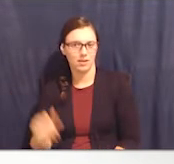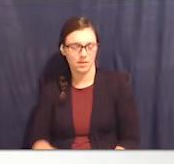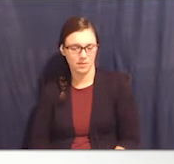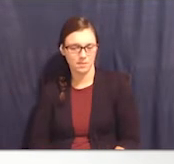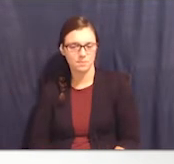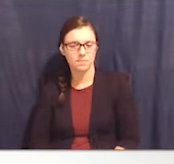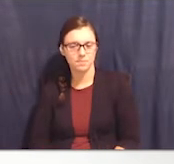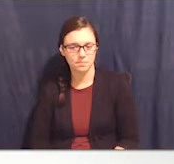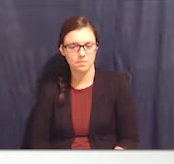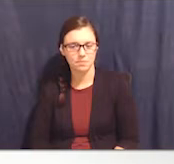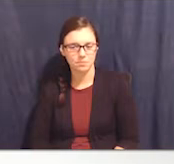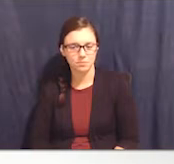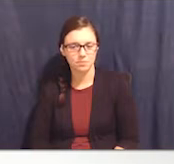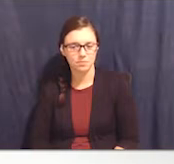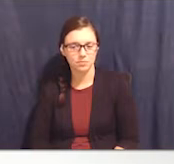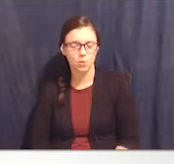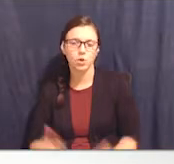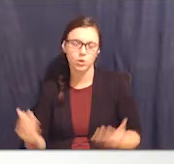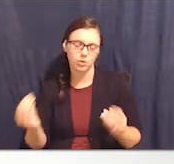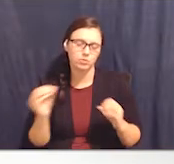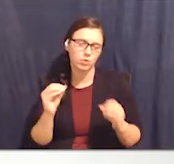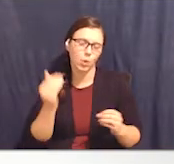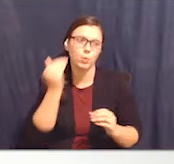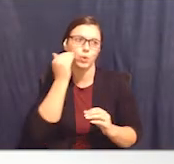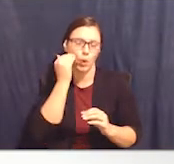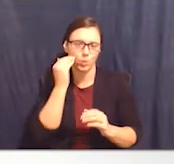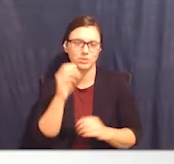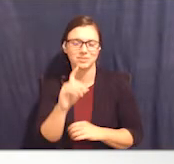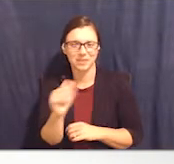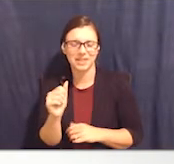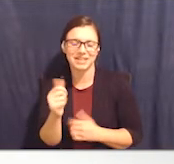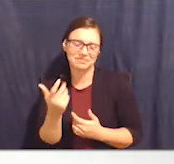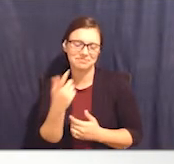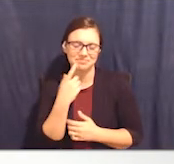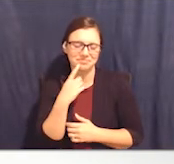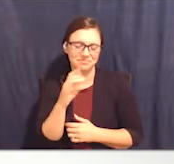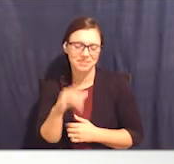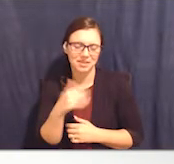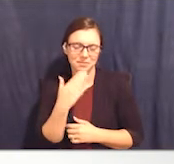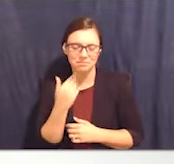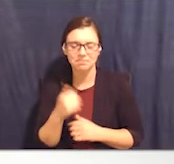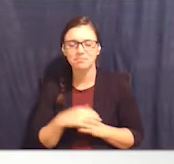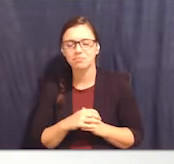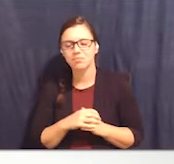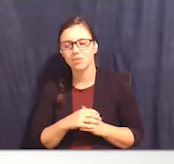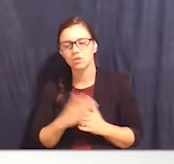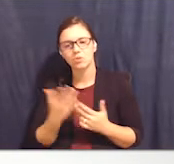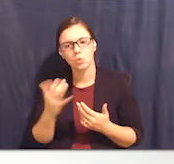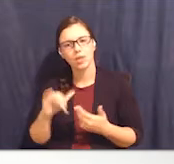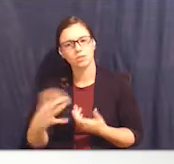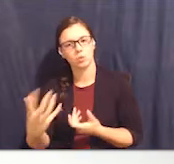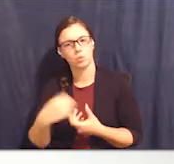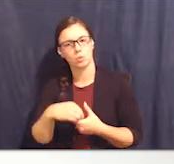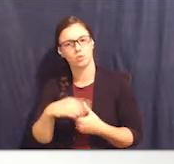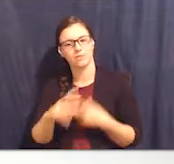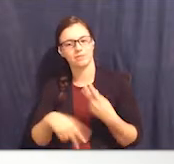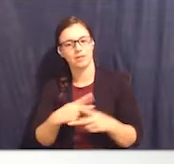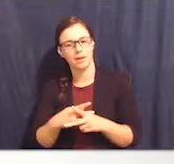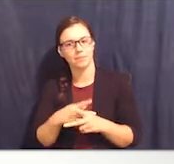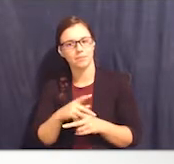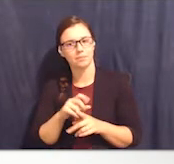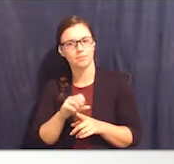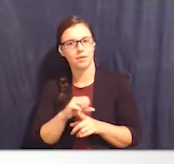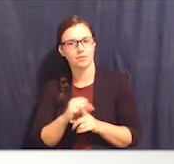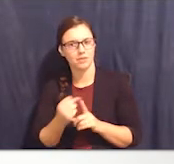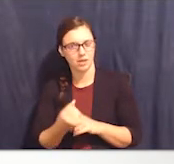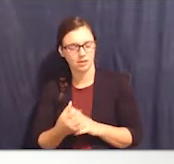So we've partnered with secondary schools. They have to apply to start a club.